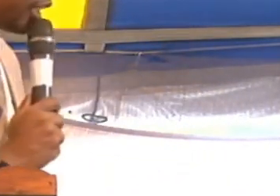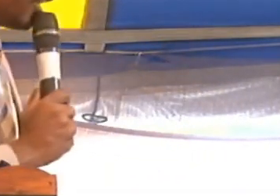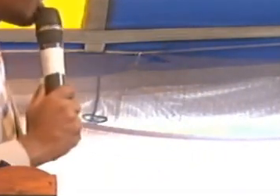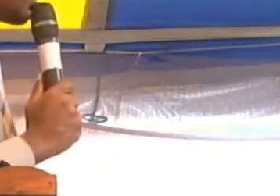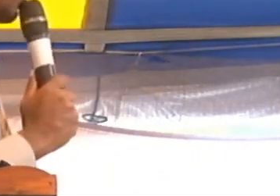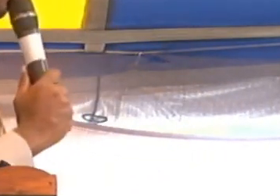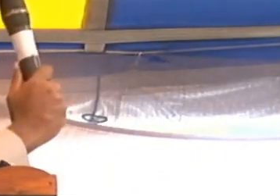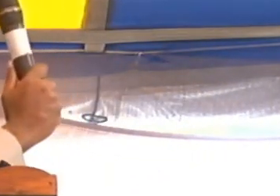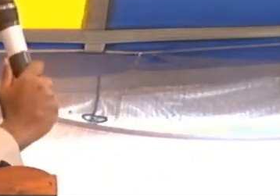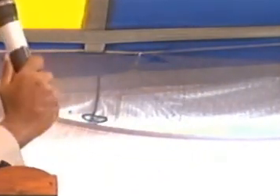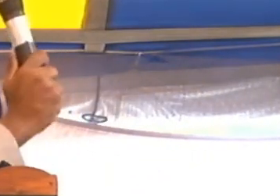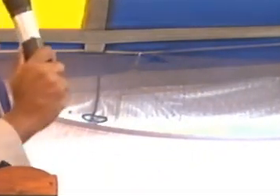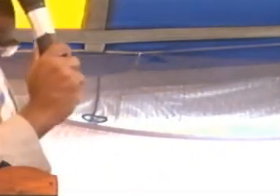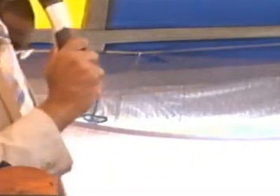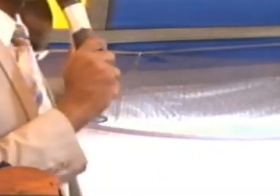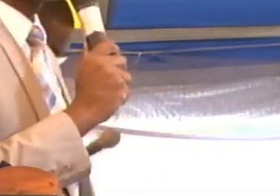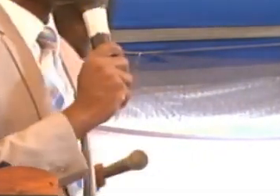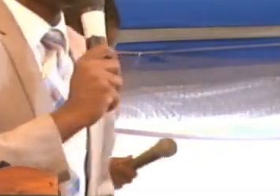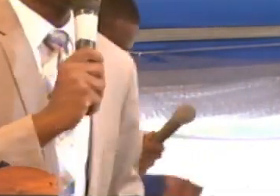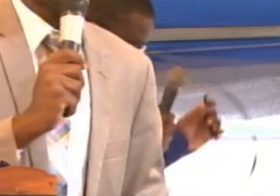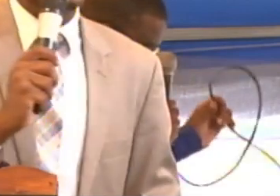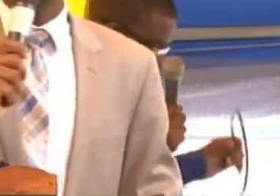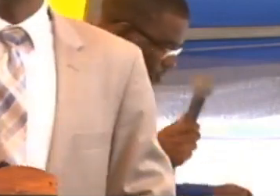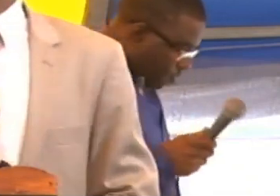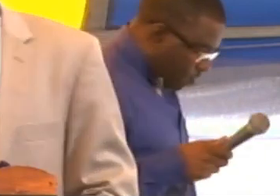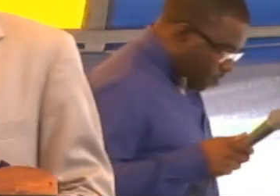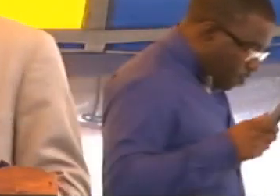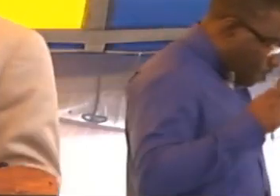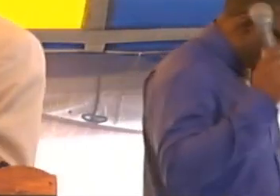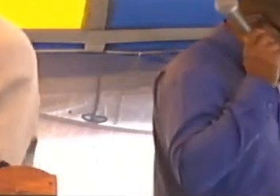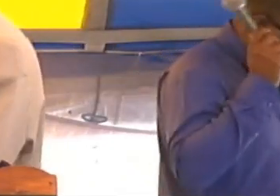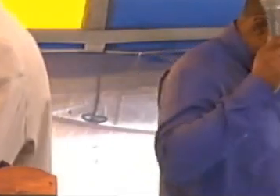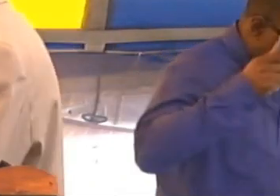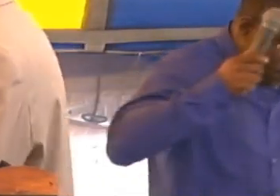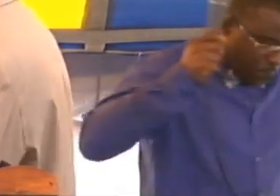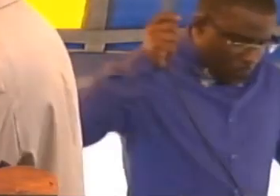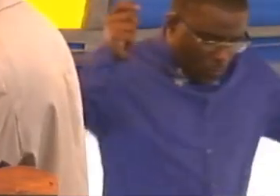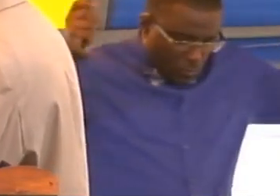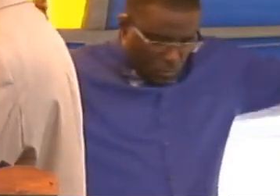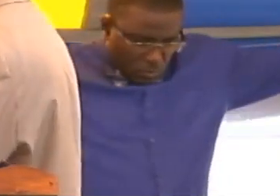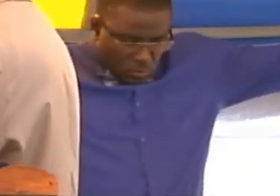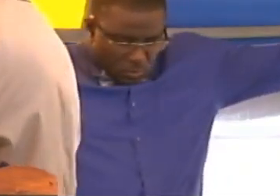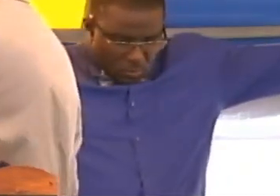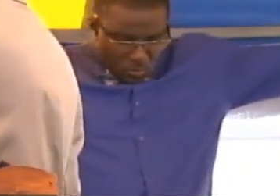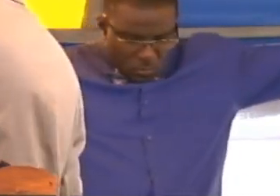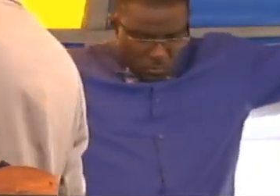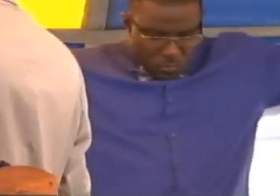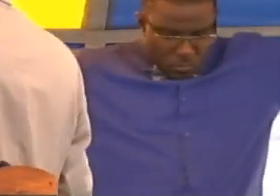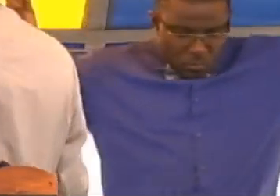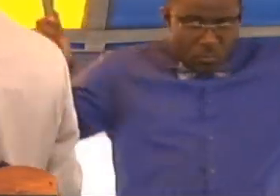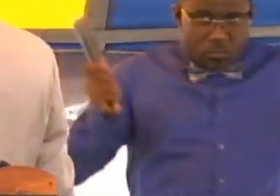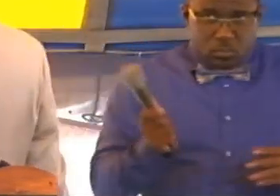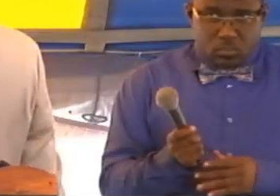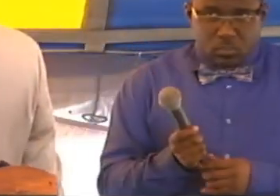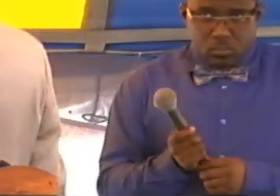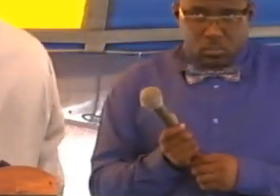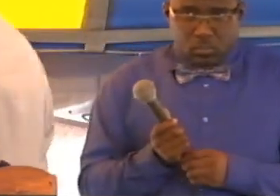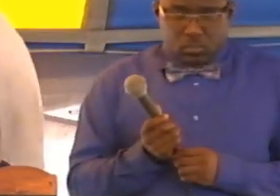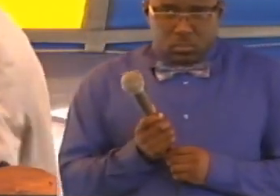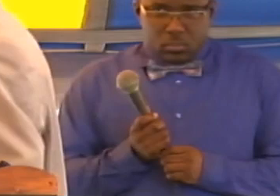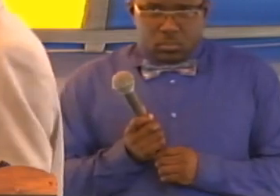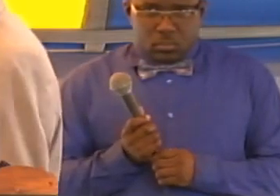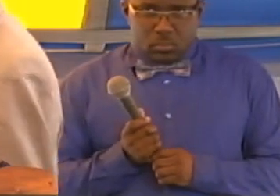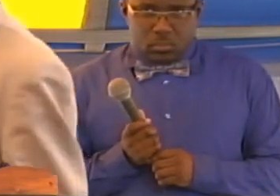Amen. There's a little song, and I love the fact that at the end of the day, I'm going to know him. Song says, I shall know Jesus. I shall know